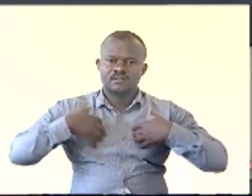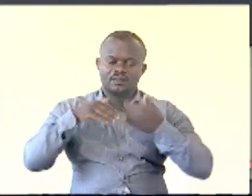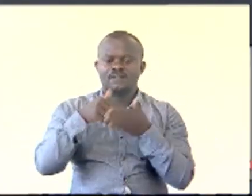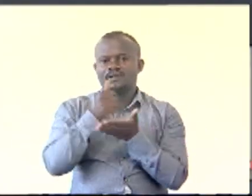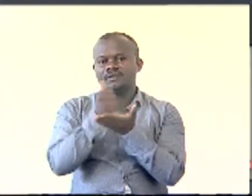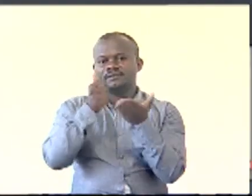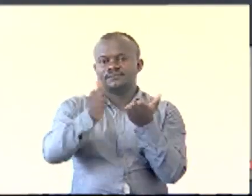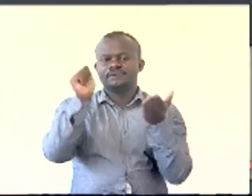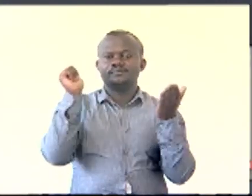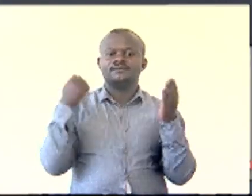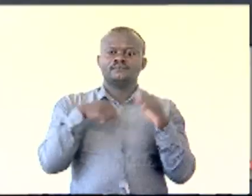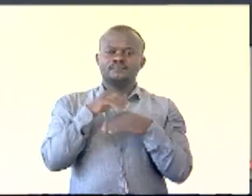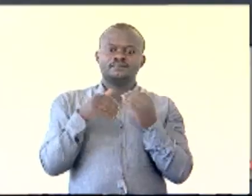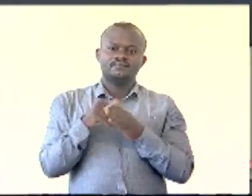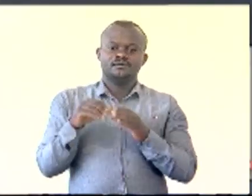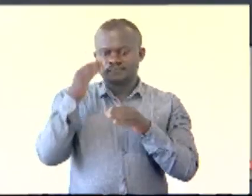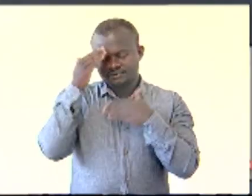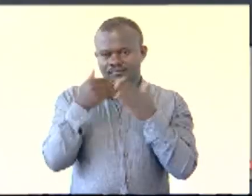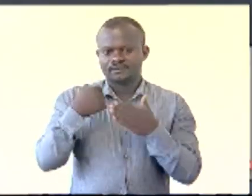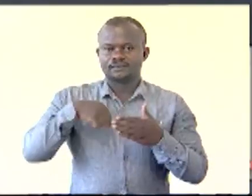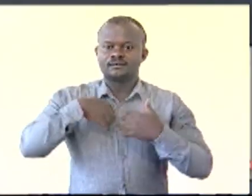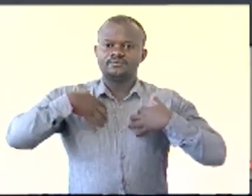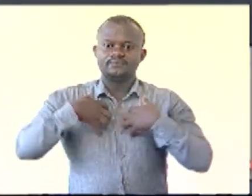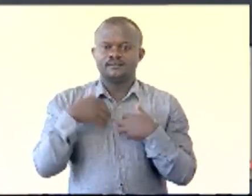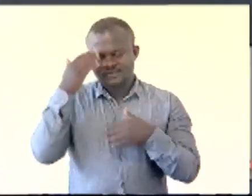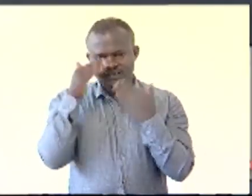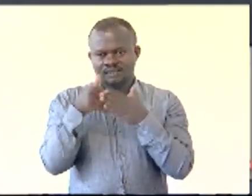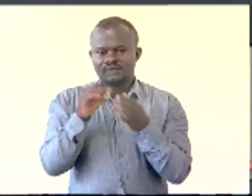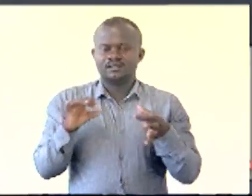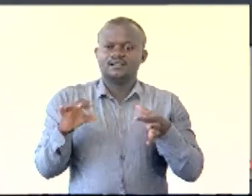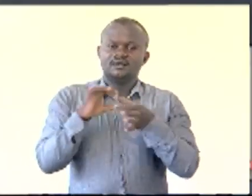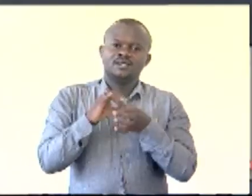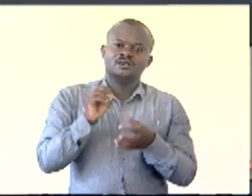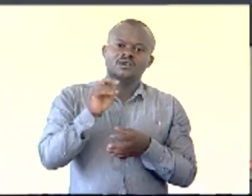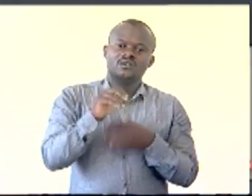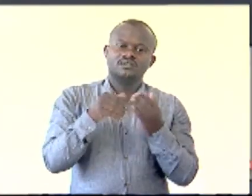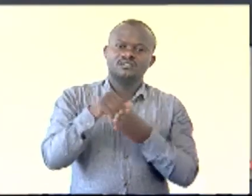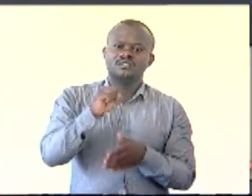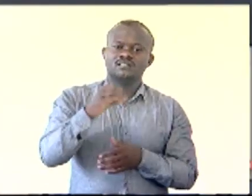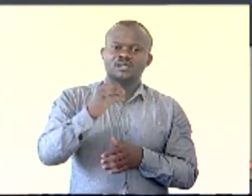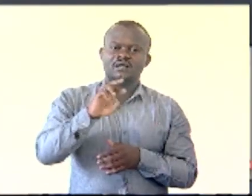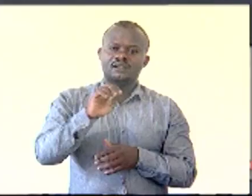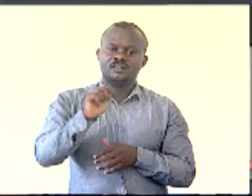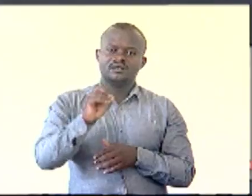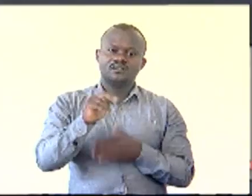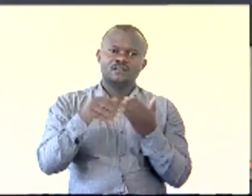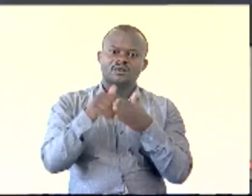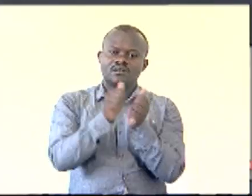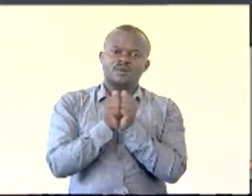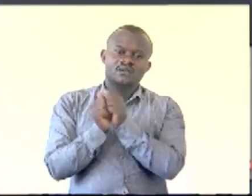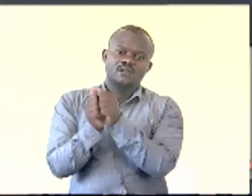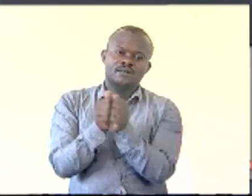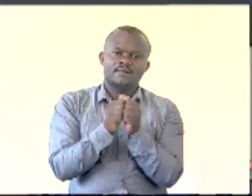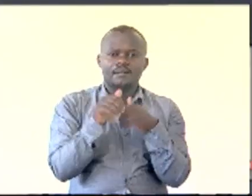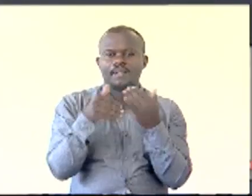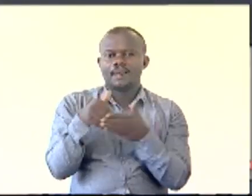muscles. We also move because we have muscles. Because they are attached on the skeleton, which aids us to move or to do